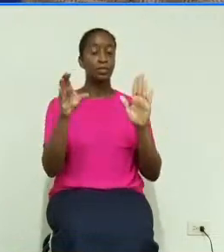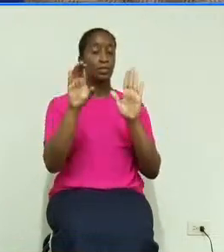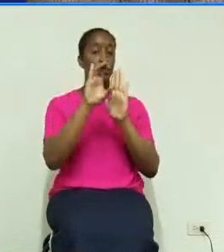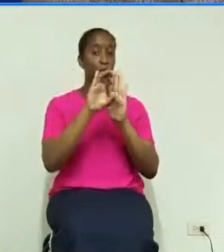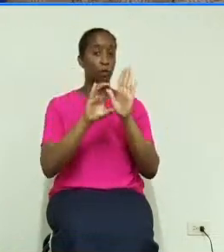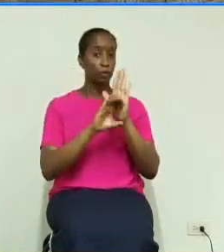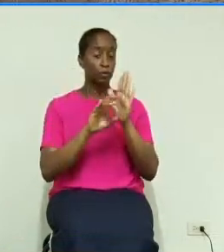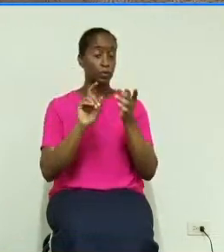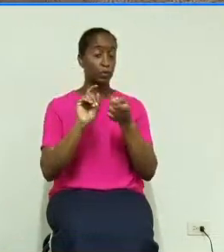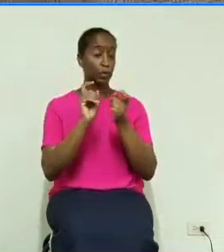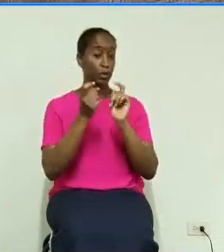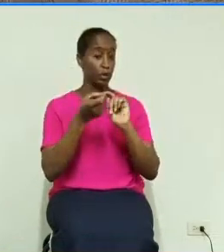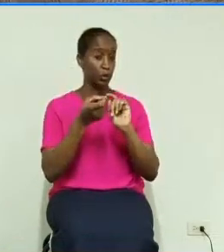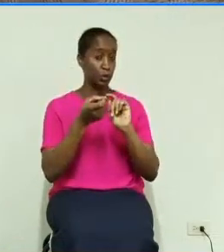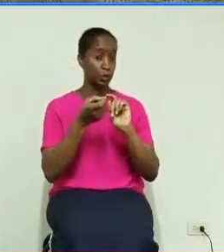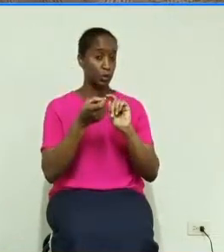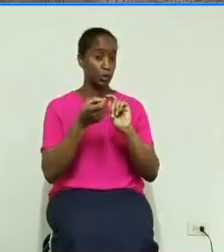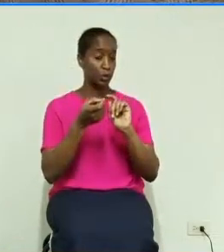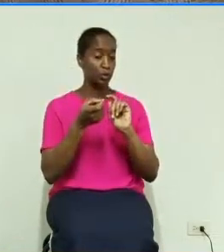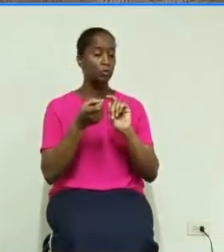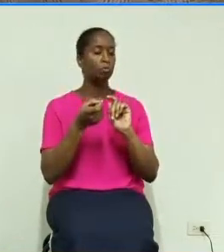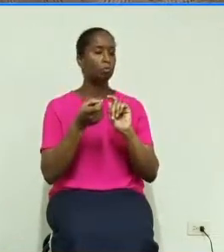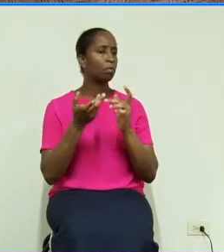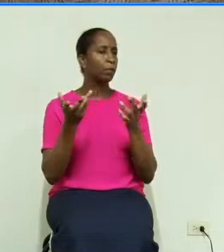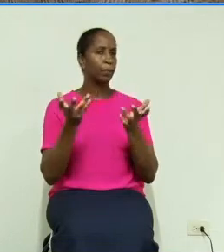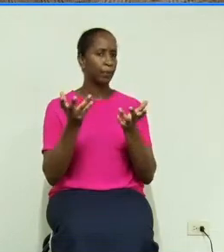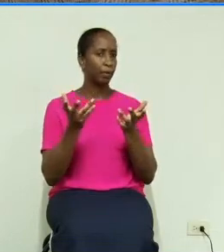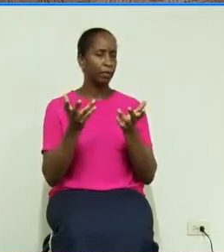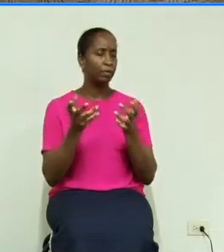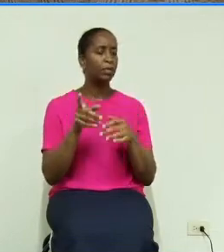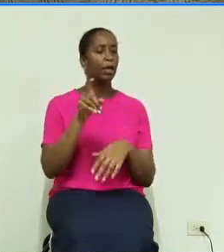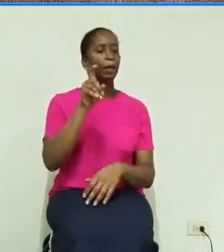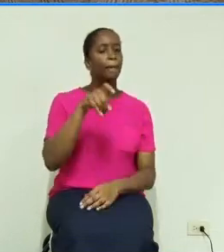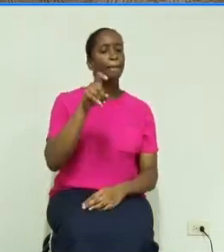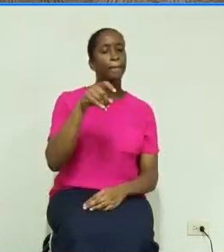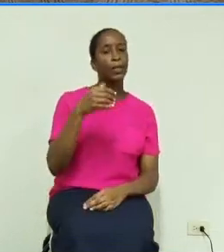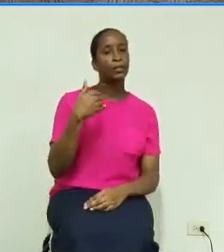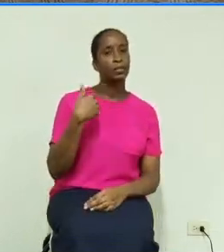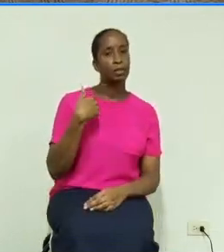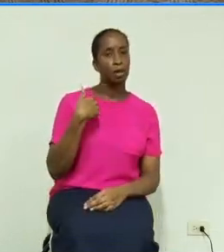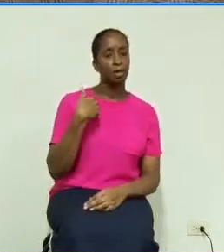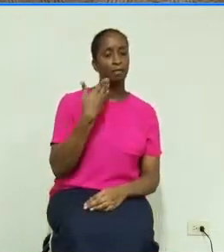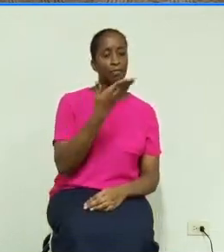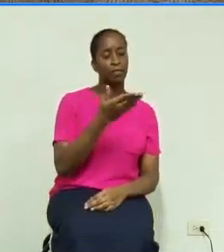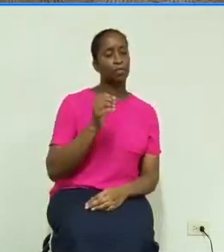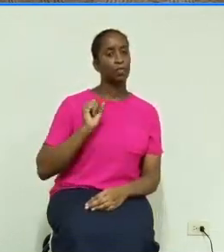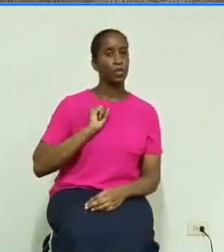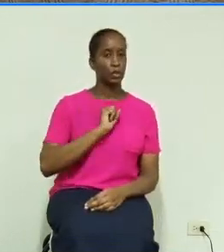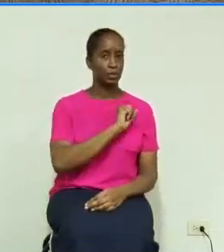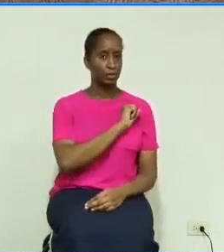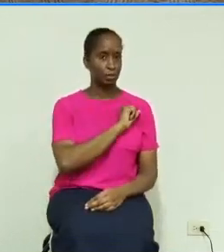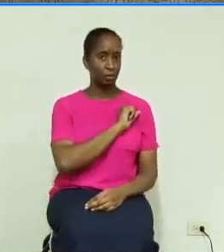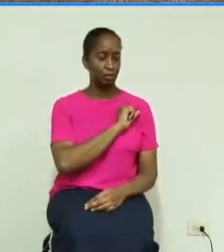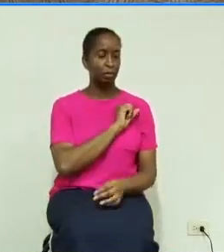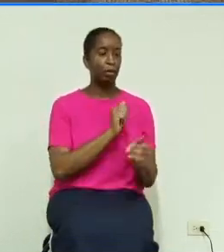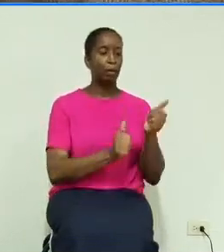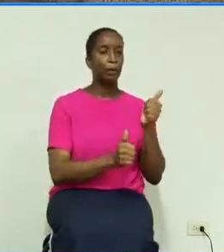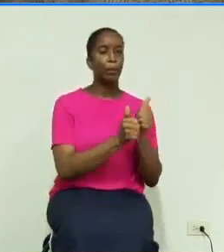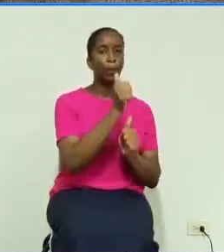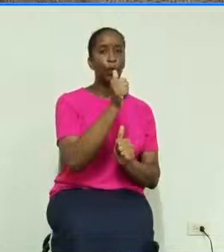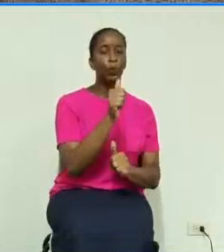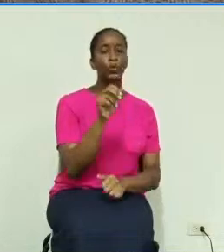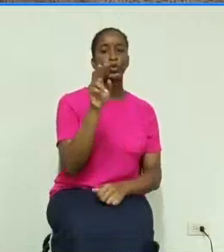2/3 majority of the Senate. And in its current arrangement, the 2/3 majority, they